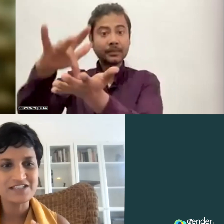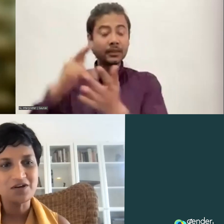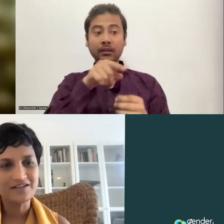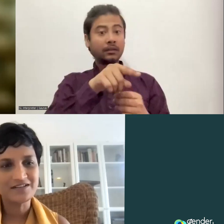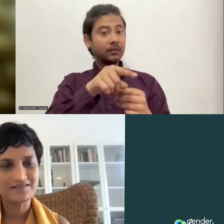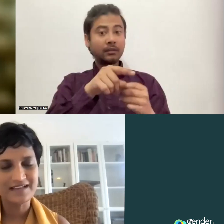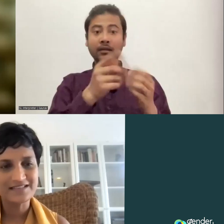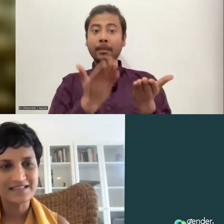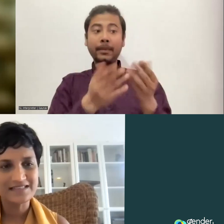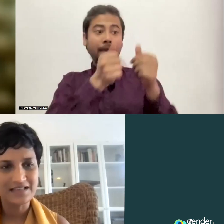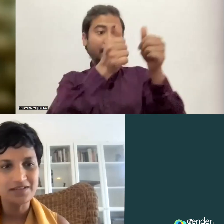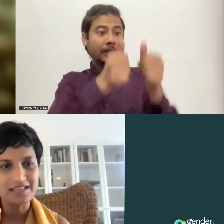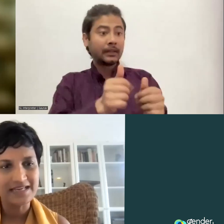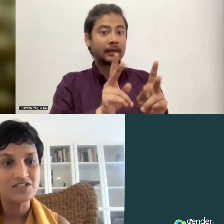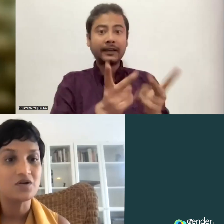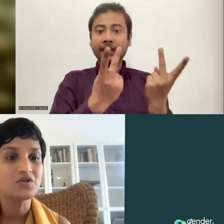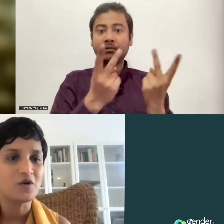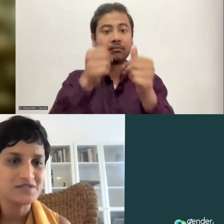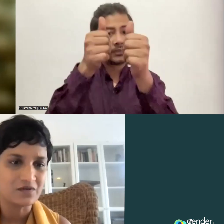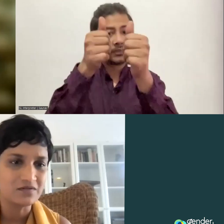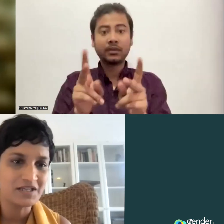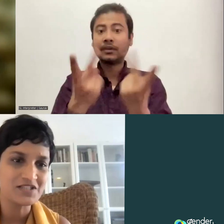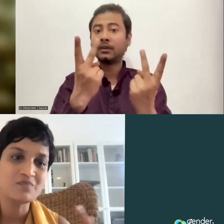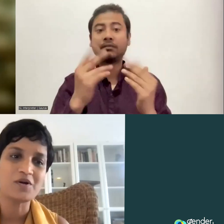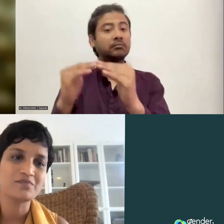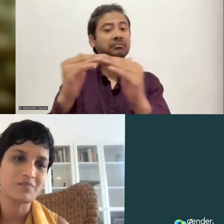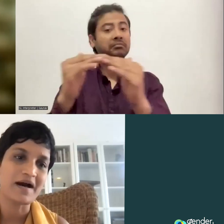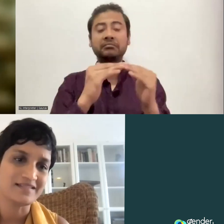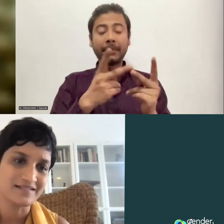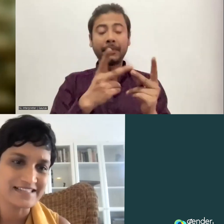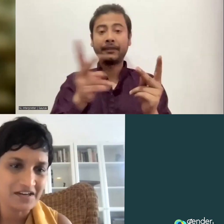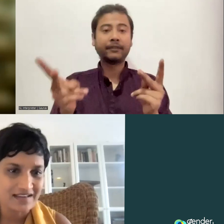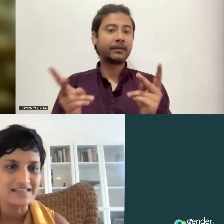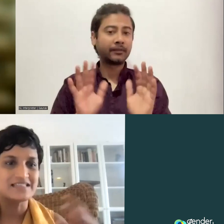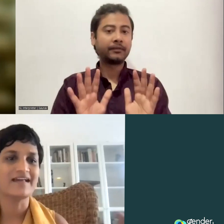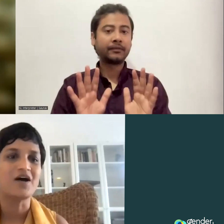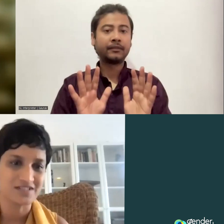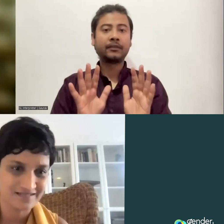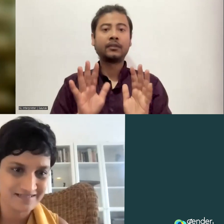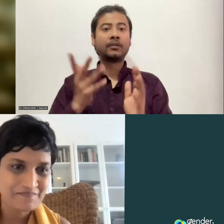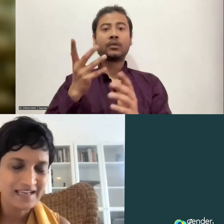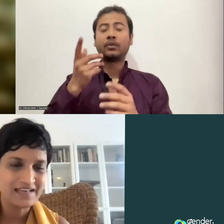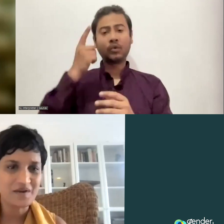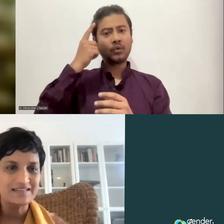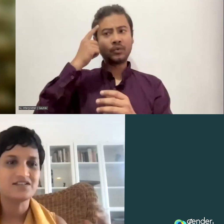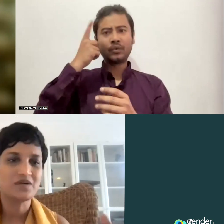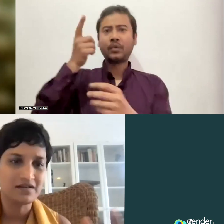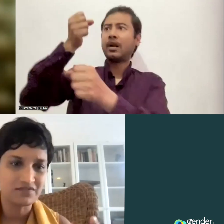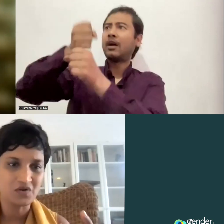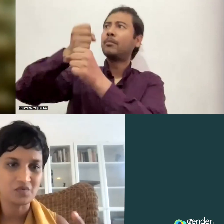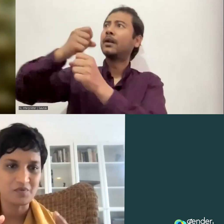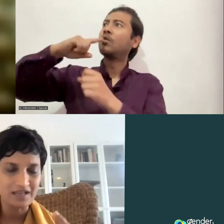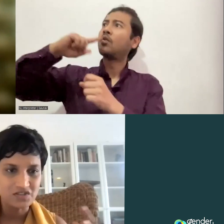So it's not they say it's not top down, but it's not bottom up either. It's kind of that inside out, a way that you kind